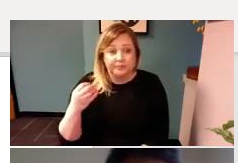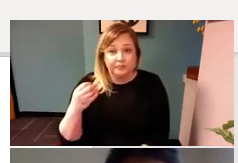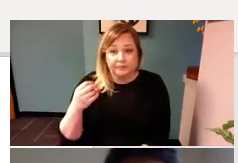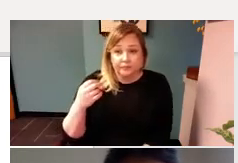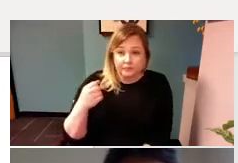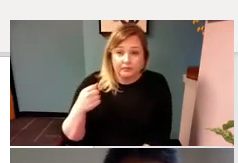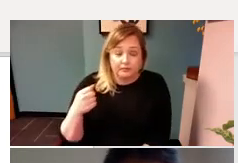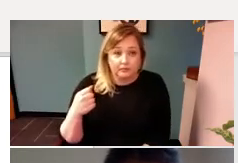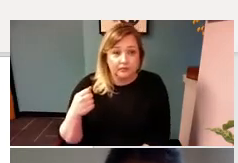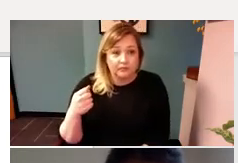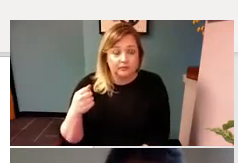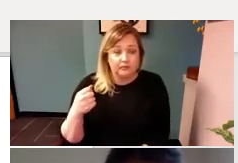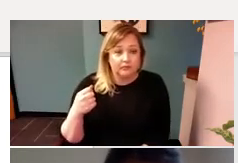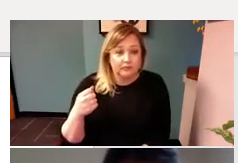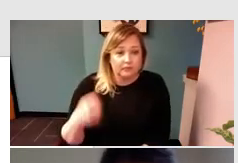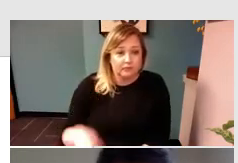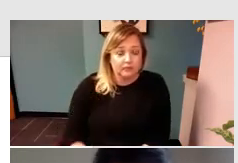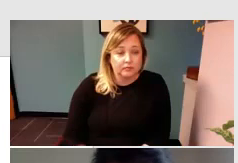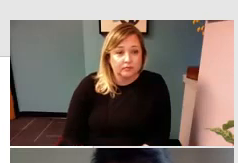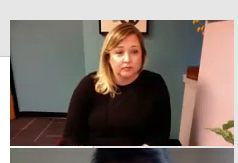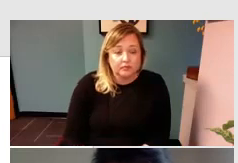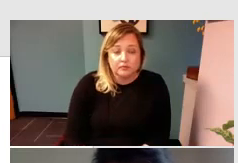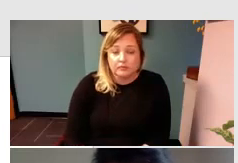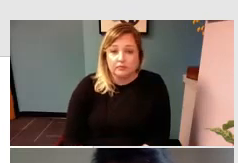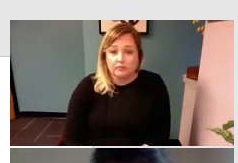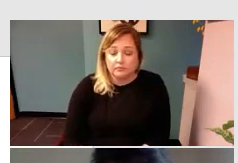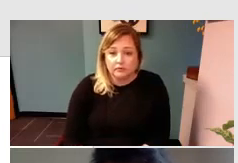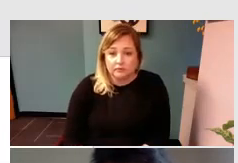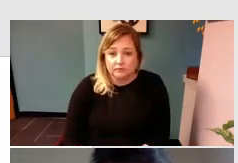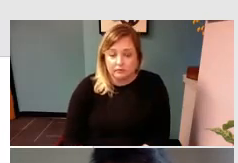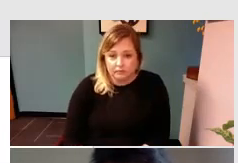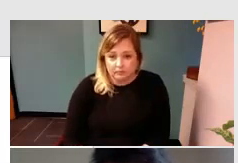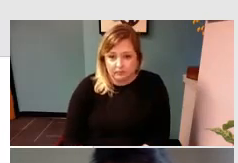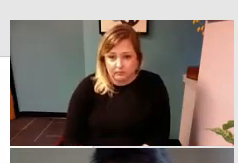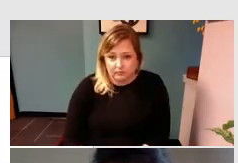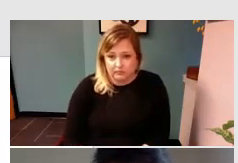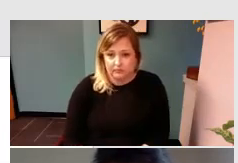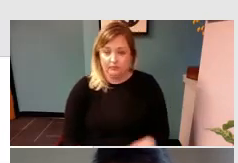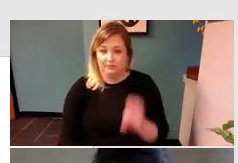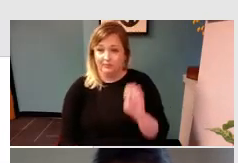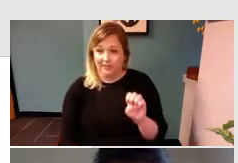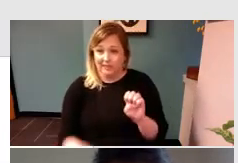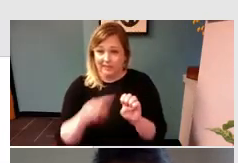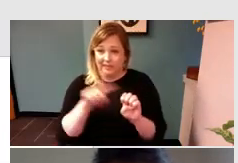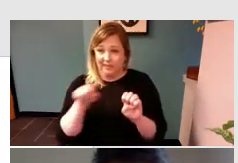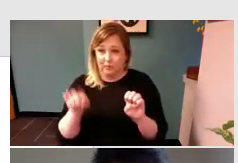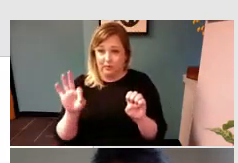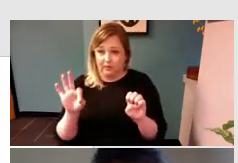I can find the shapes. So let's say from E to F there is there is an